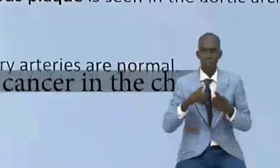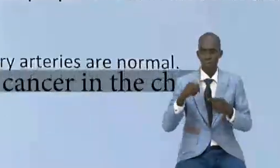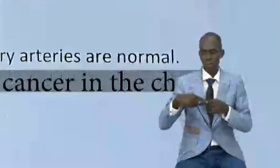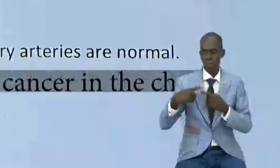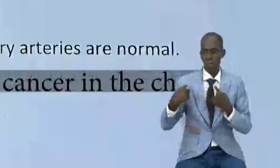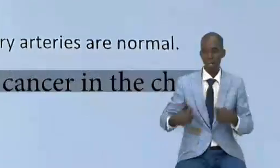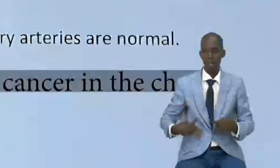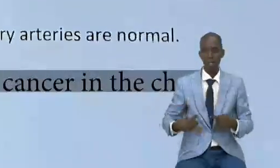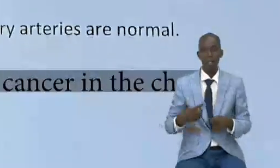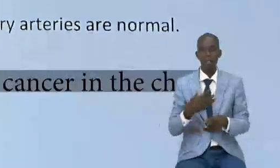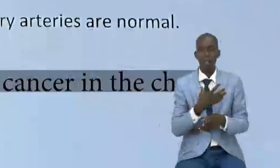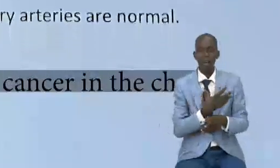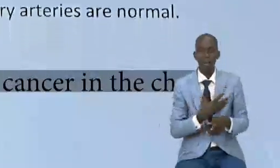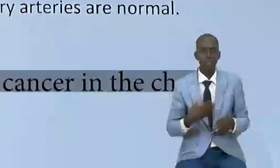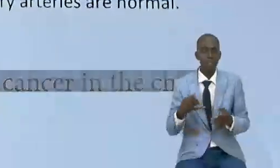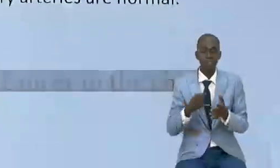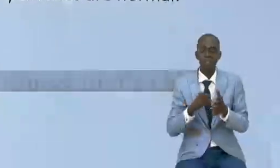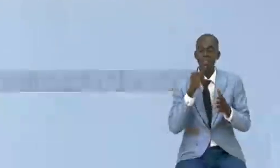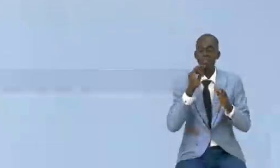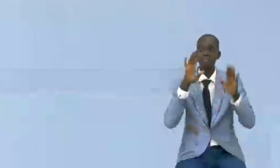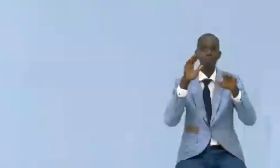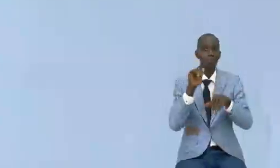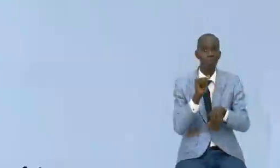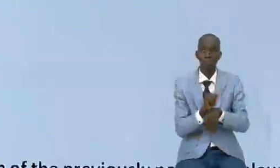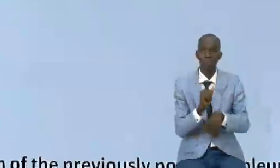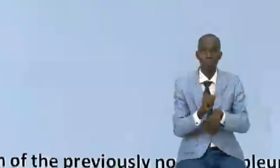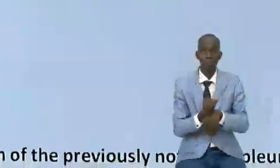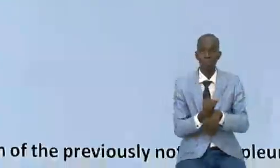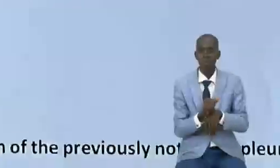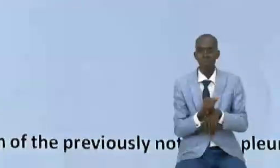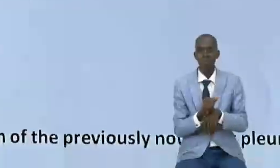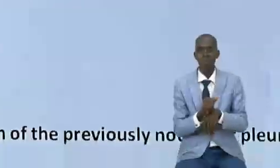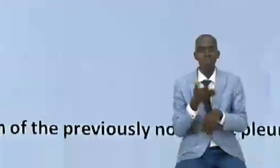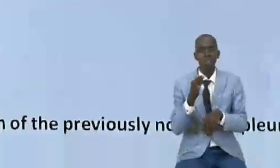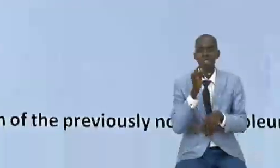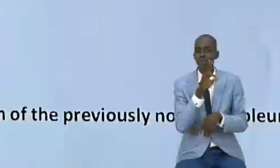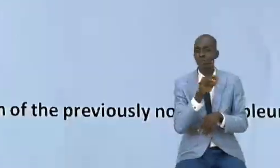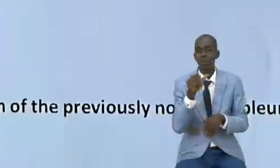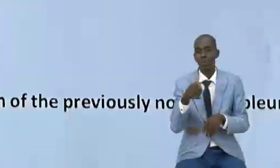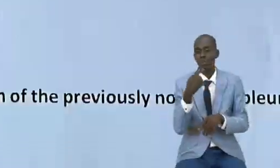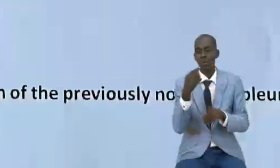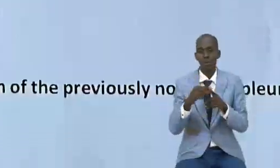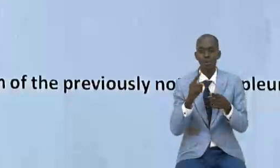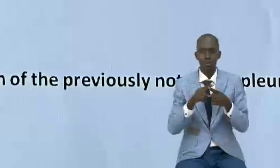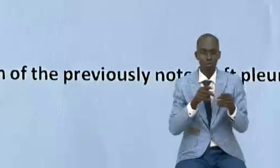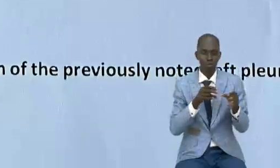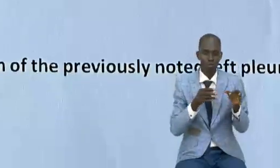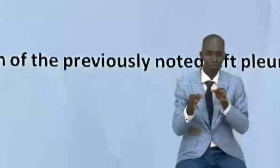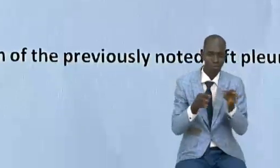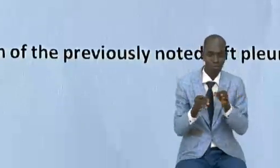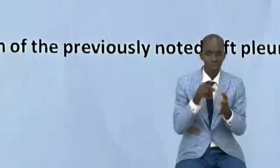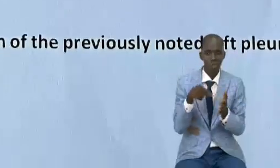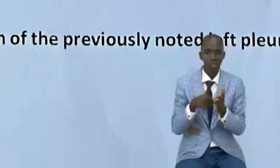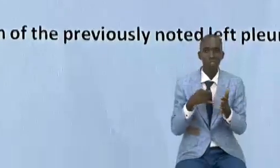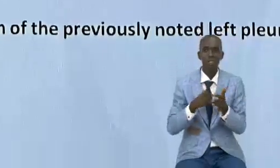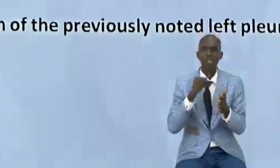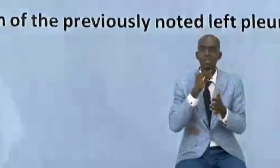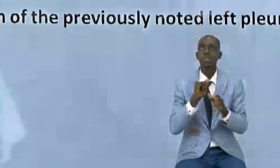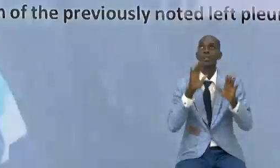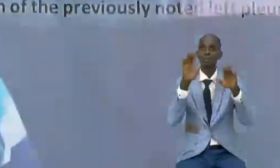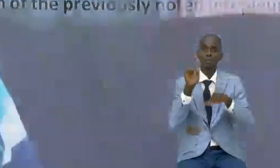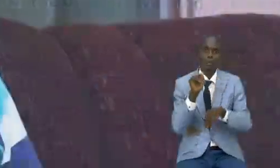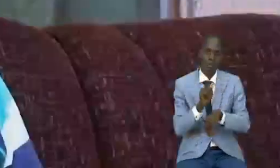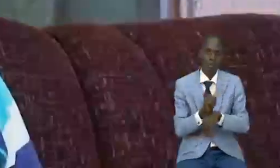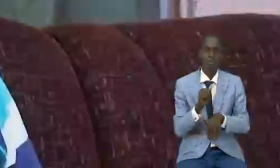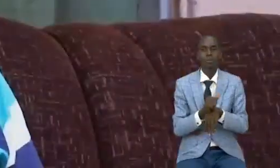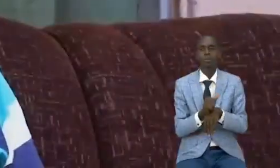this is a miracle. There's no other word to describe it. It's a miracle, and it's a miracle that needs to be shared and needs to be